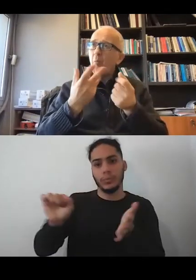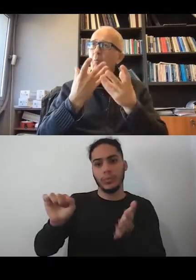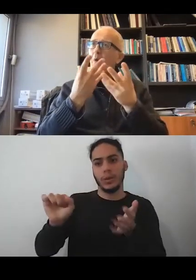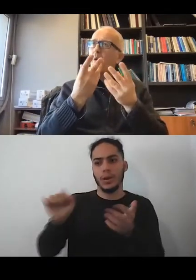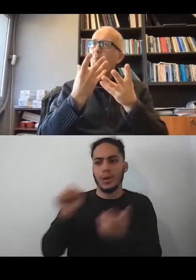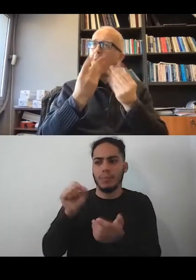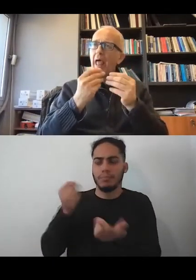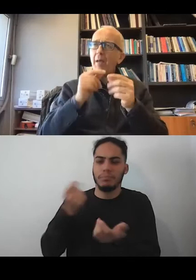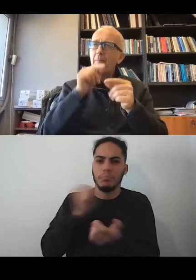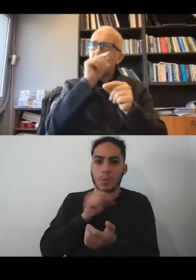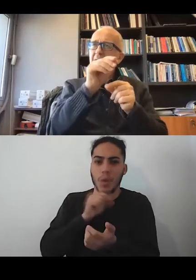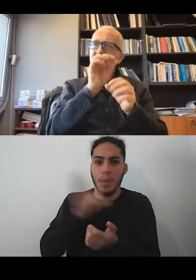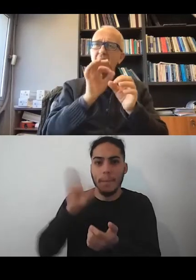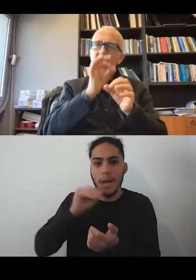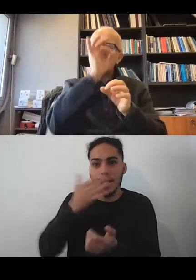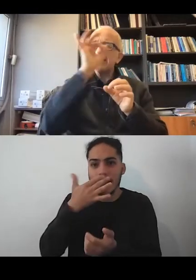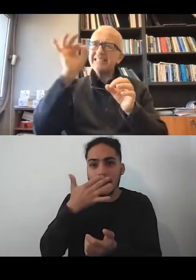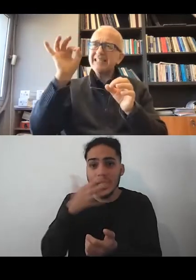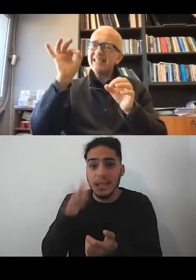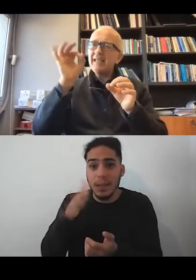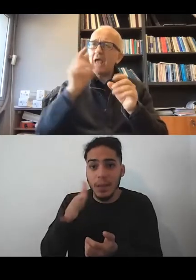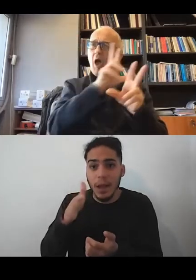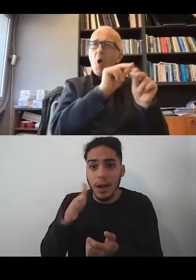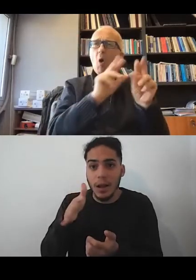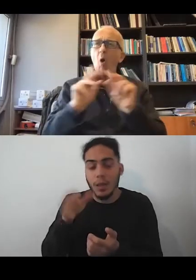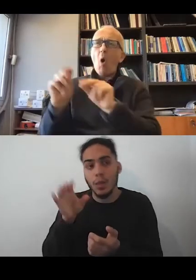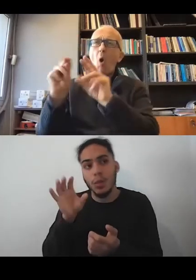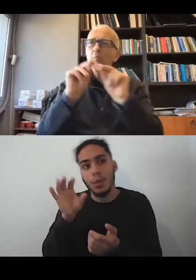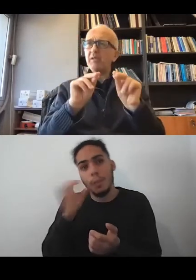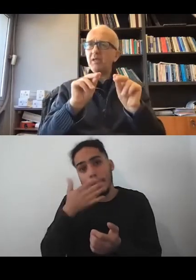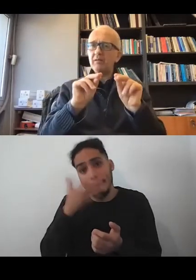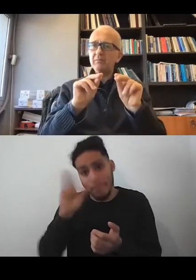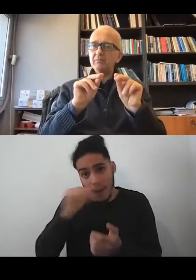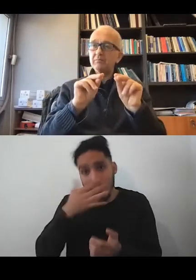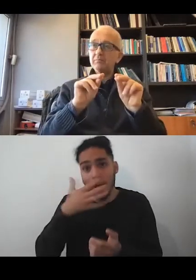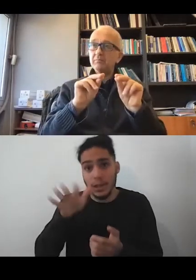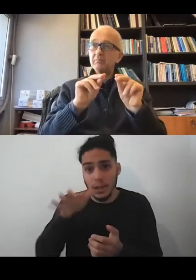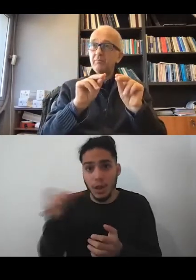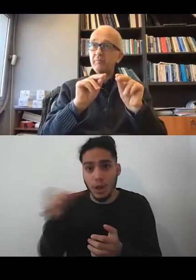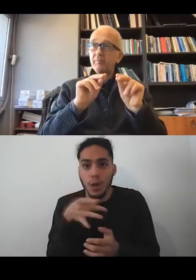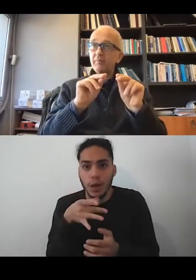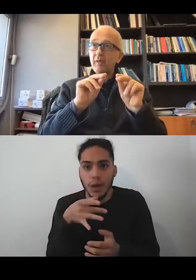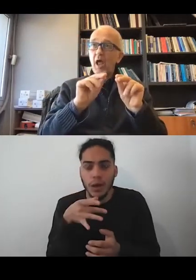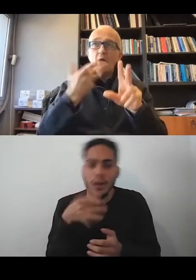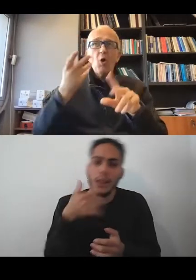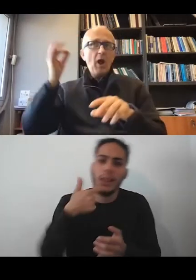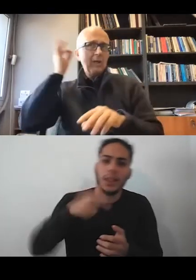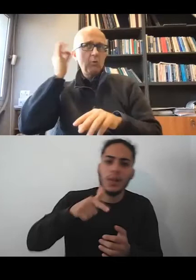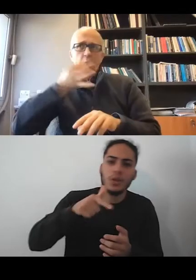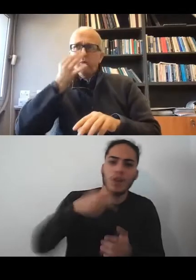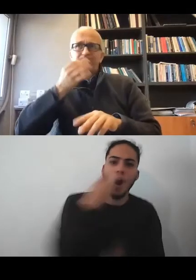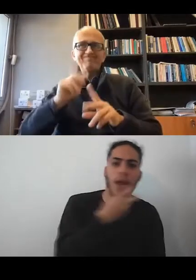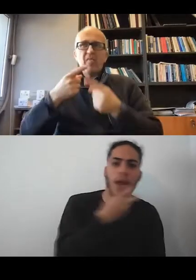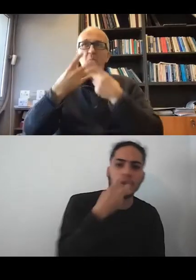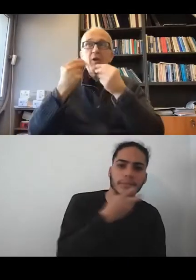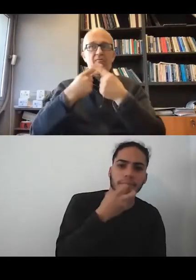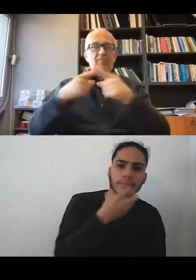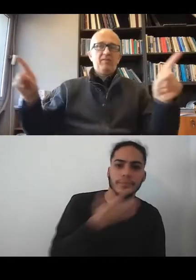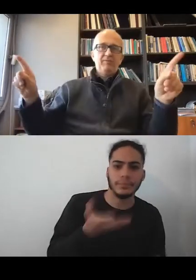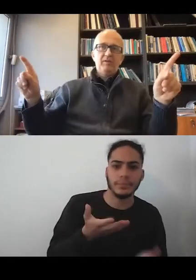grammars of unrelated spoken languages. And one of the